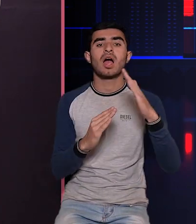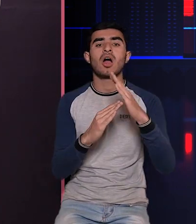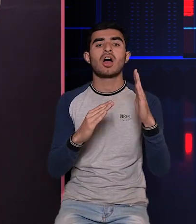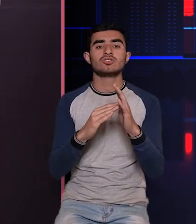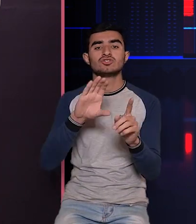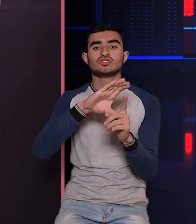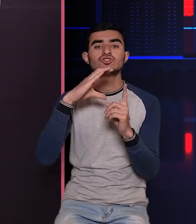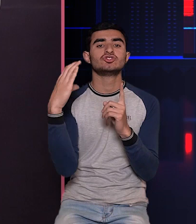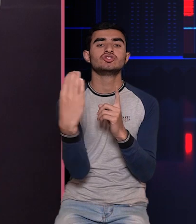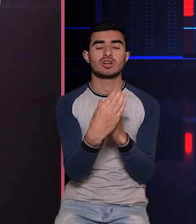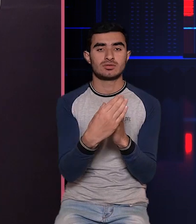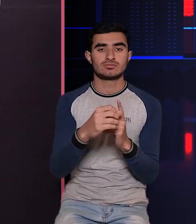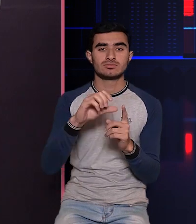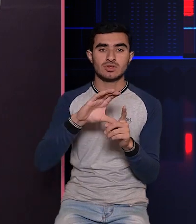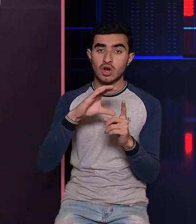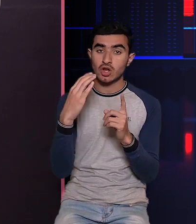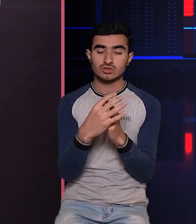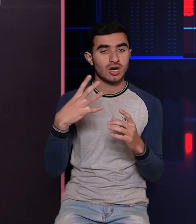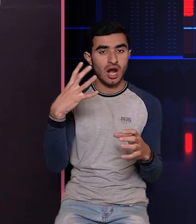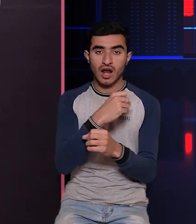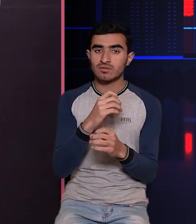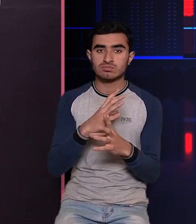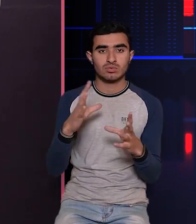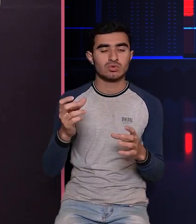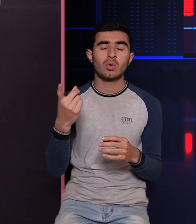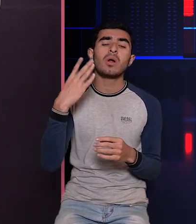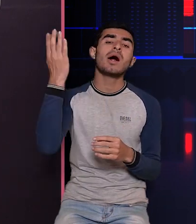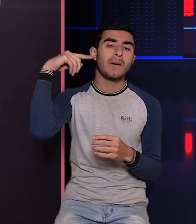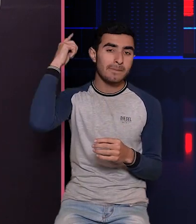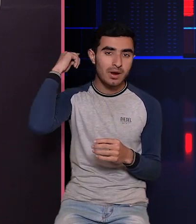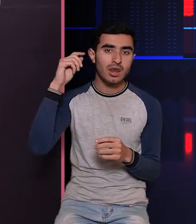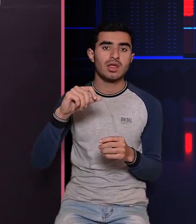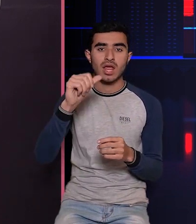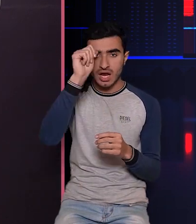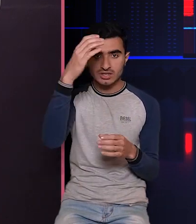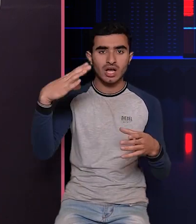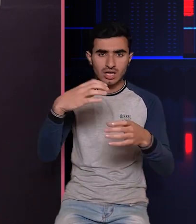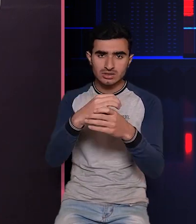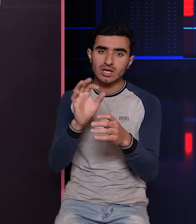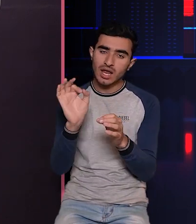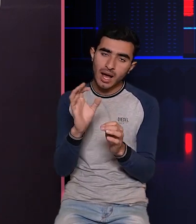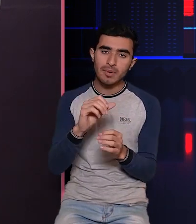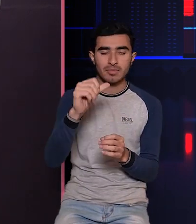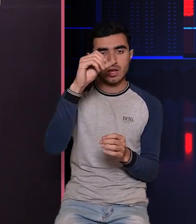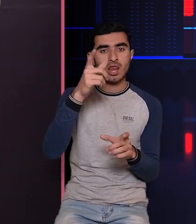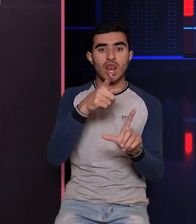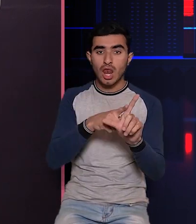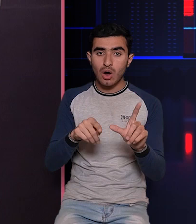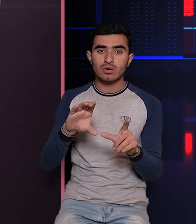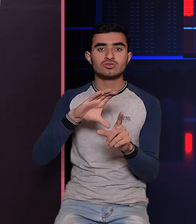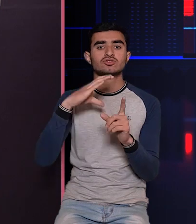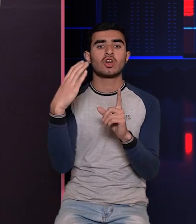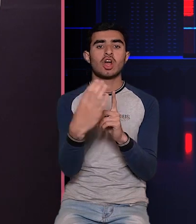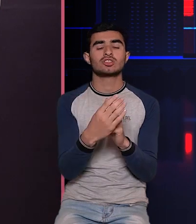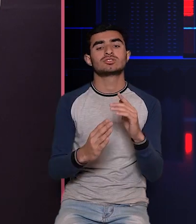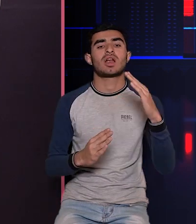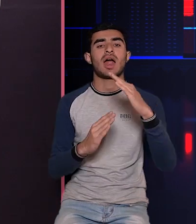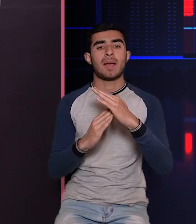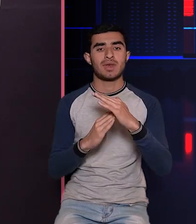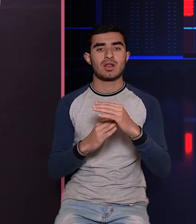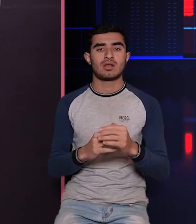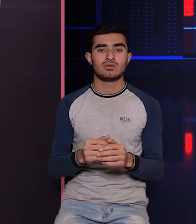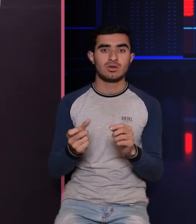of undivided India, right? And so we see a lot of art, culture,